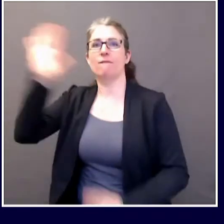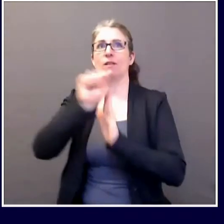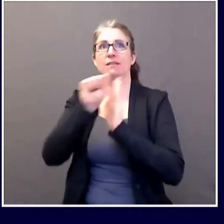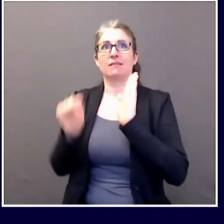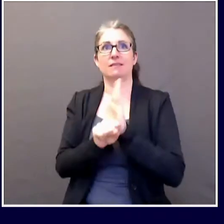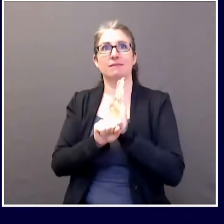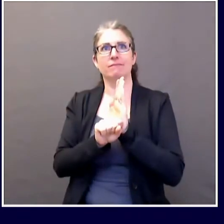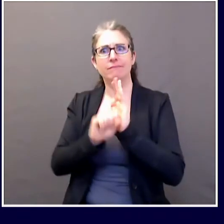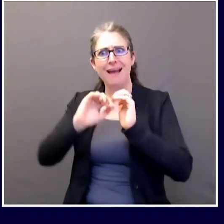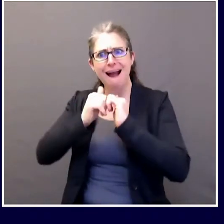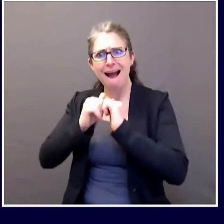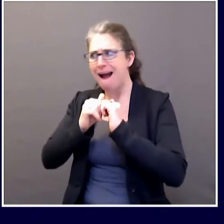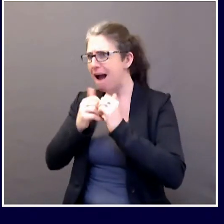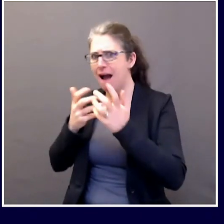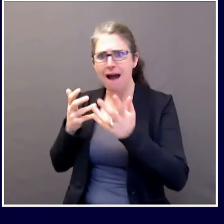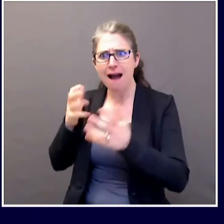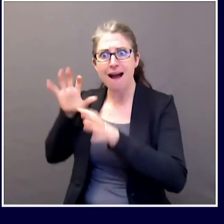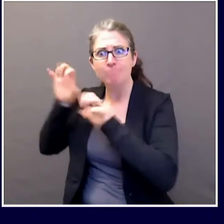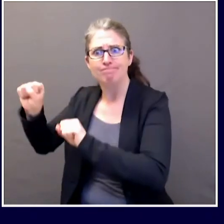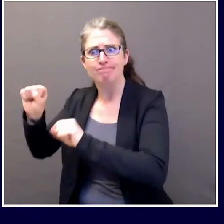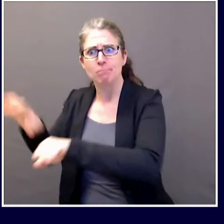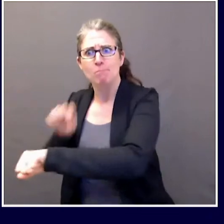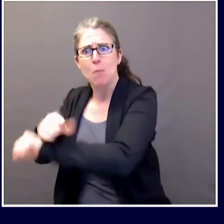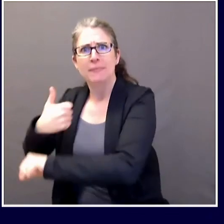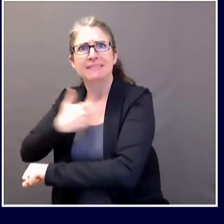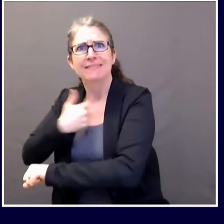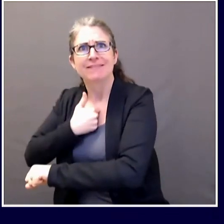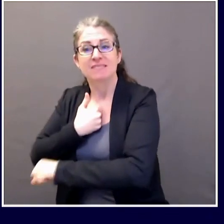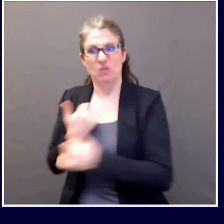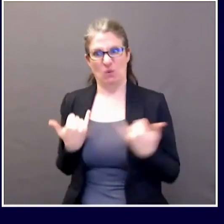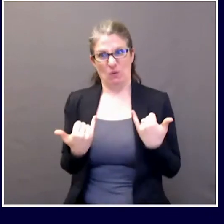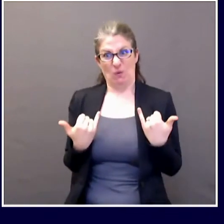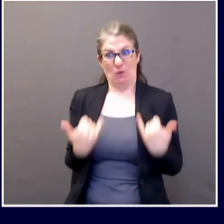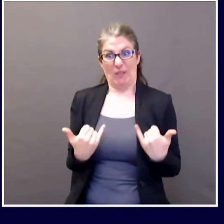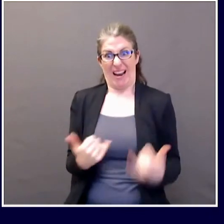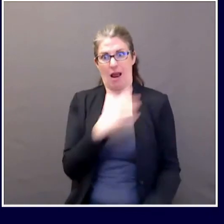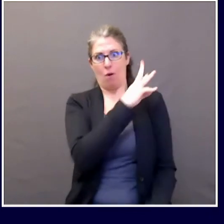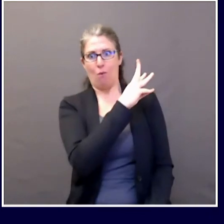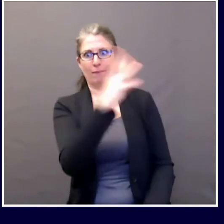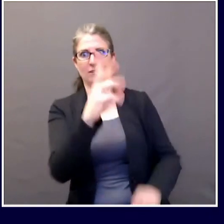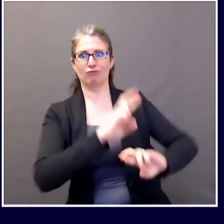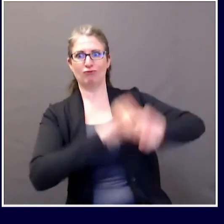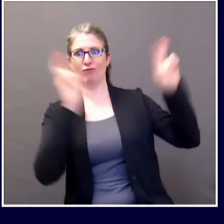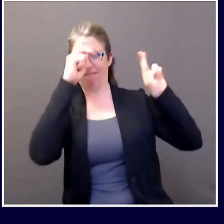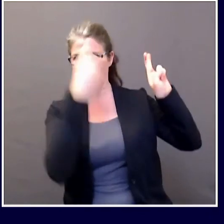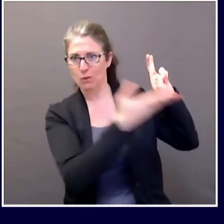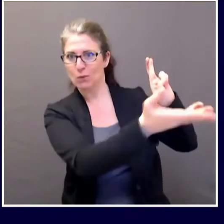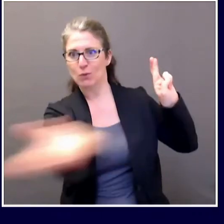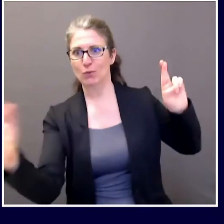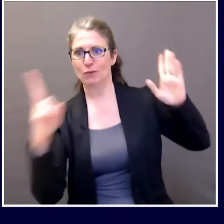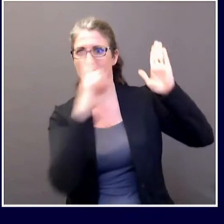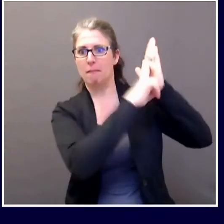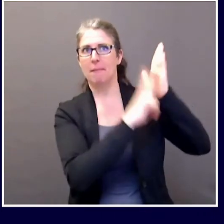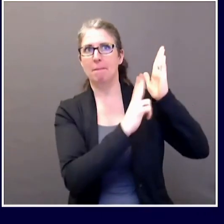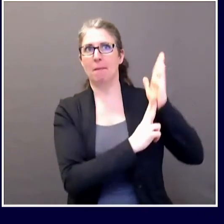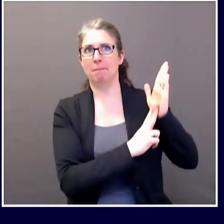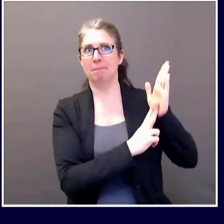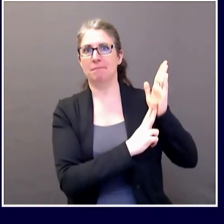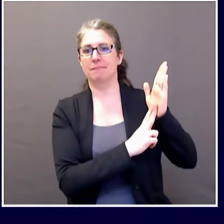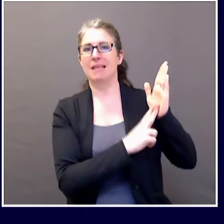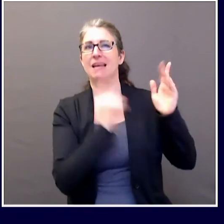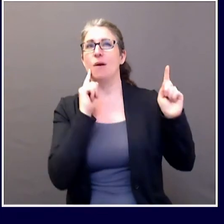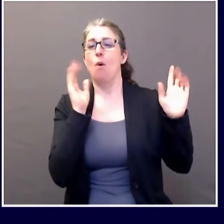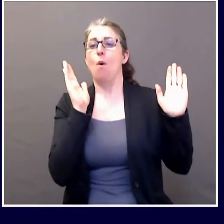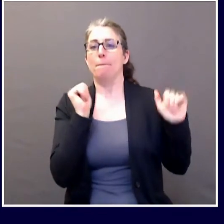available as soon as tomorrow. Again, Walgreens will now be offering COVID-19 vaccinations at more than